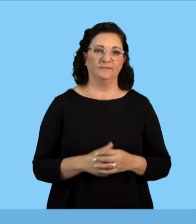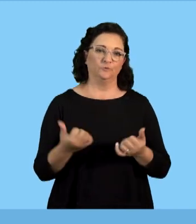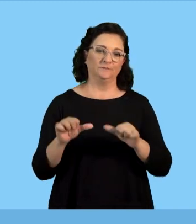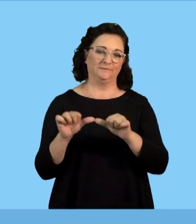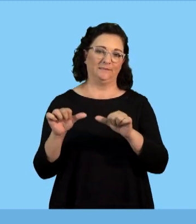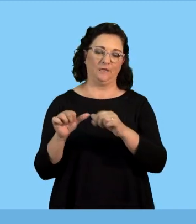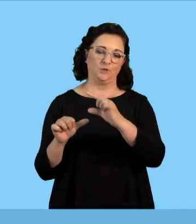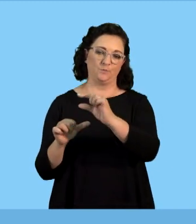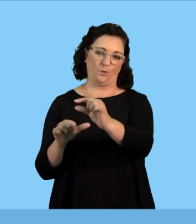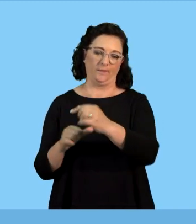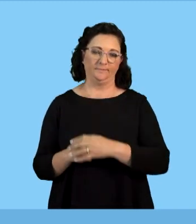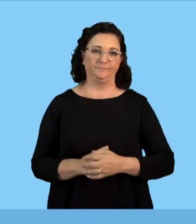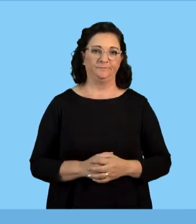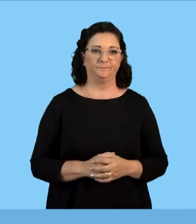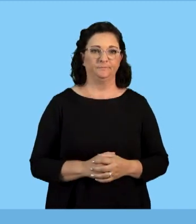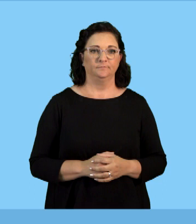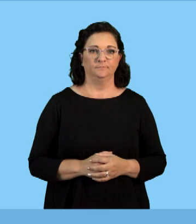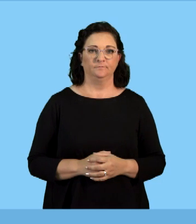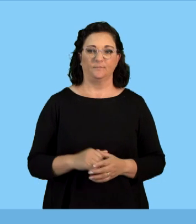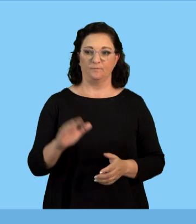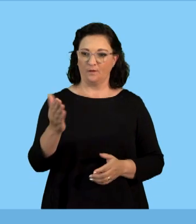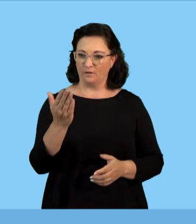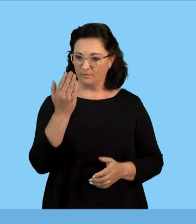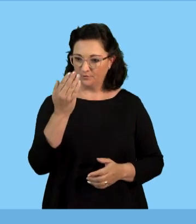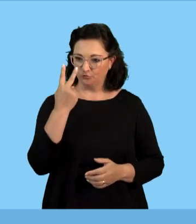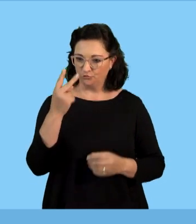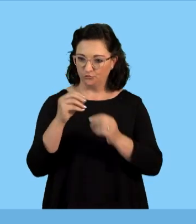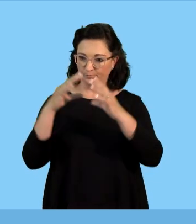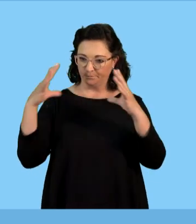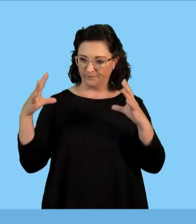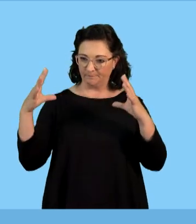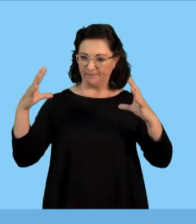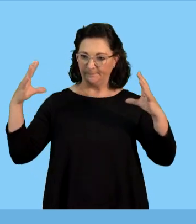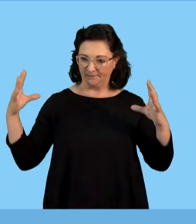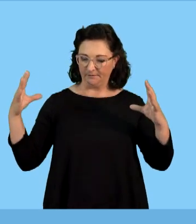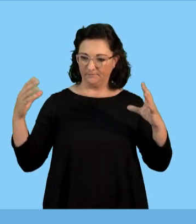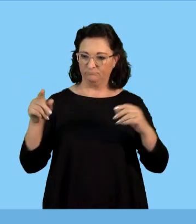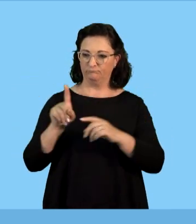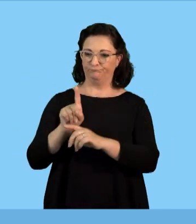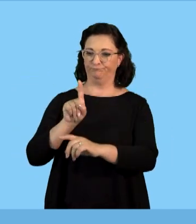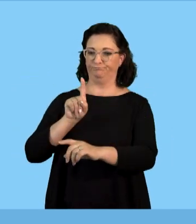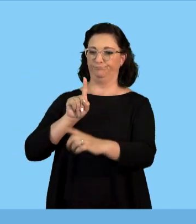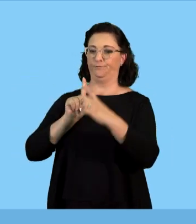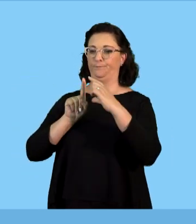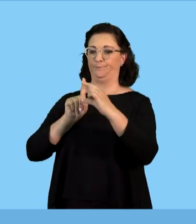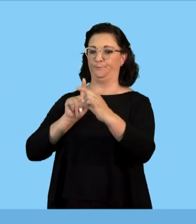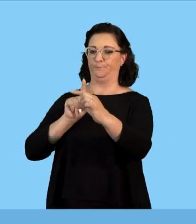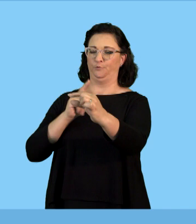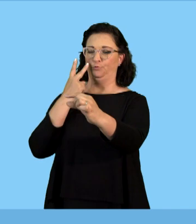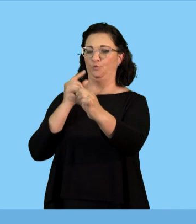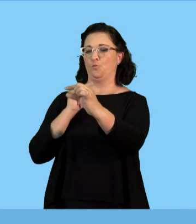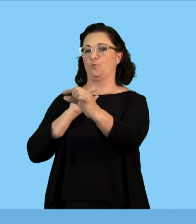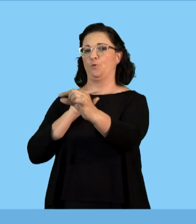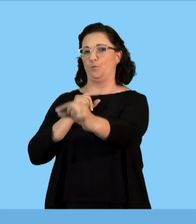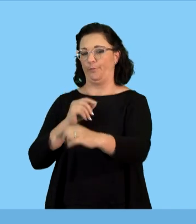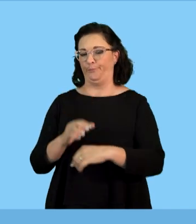in size. So if you move closer to the object, it will appear bigger and bigger, and if you move away from an object, it will